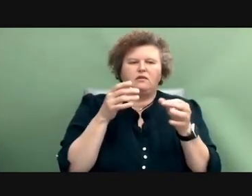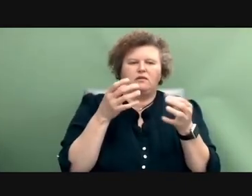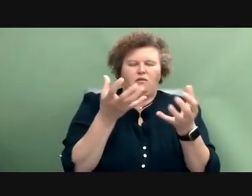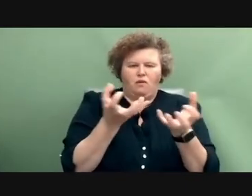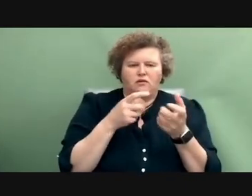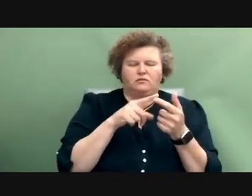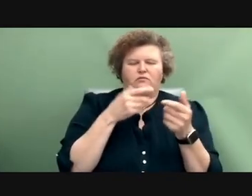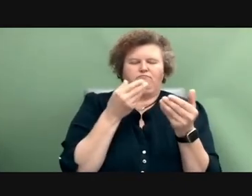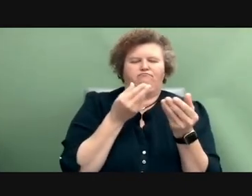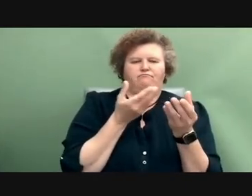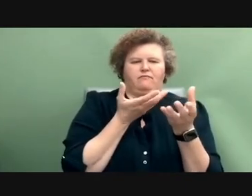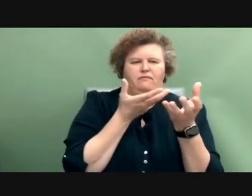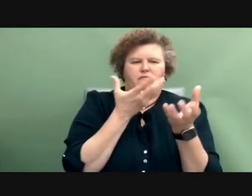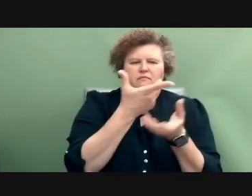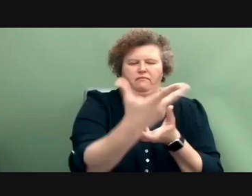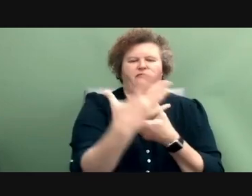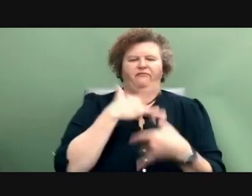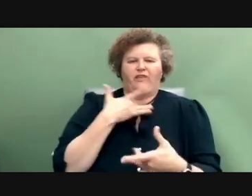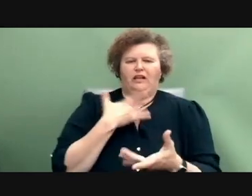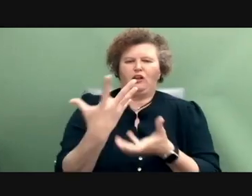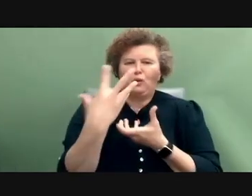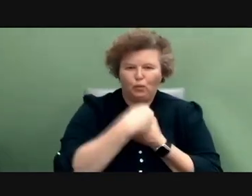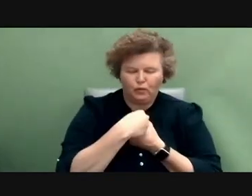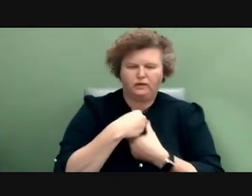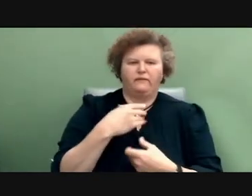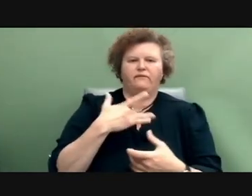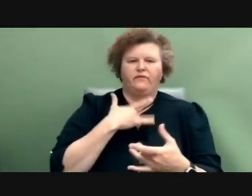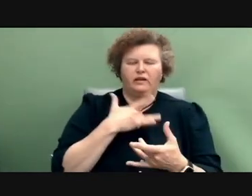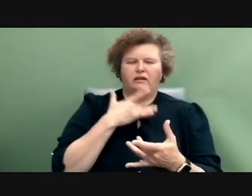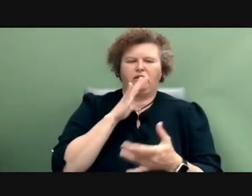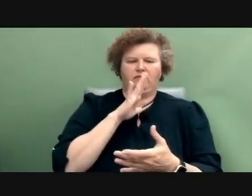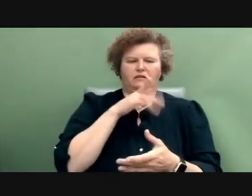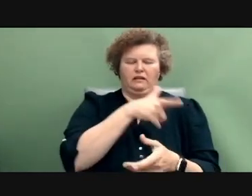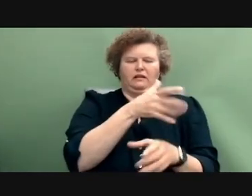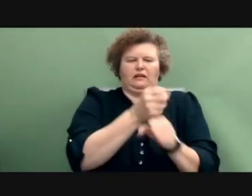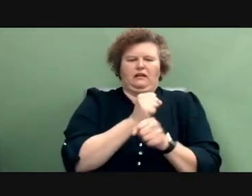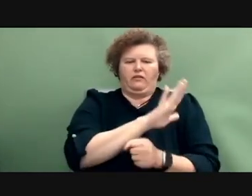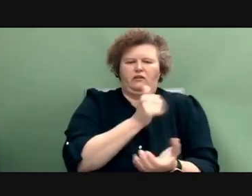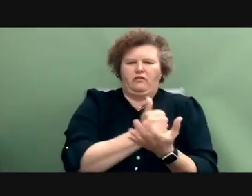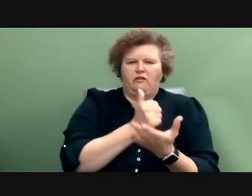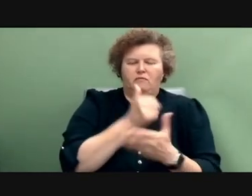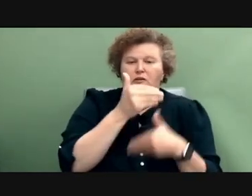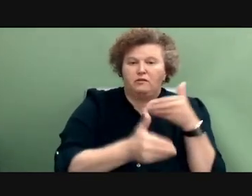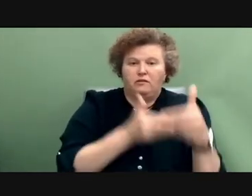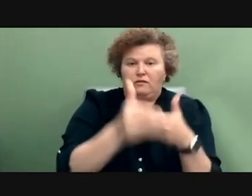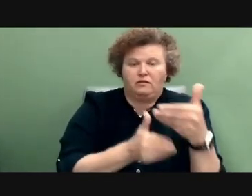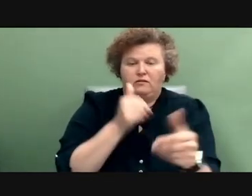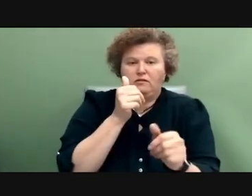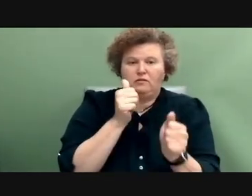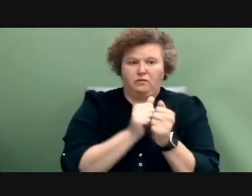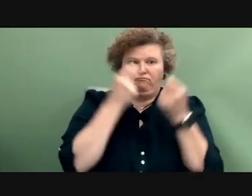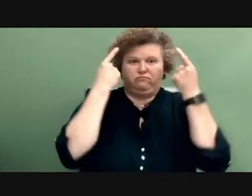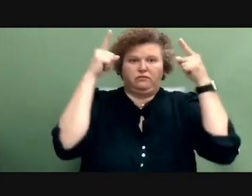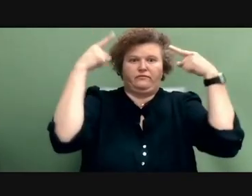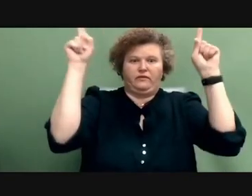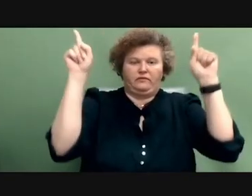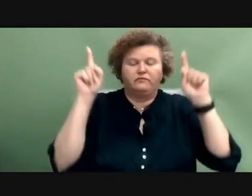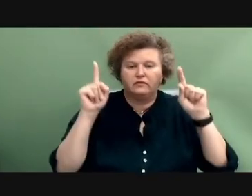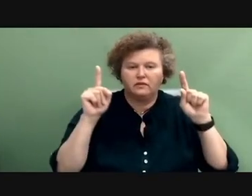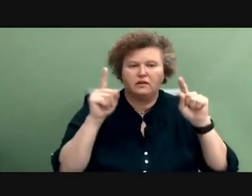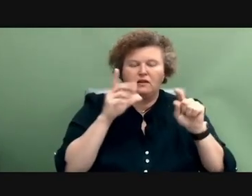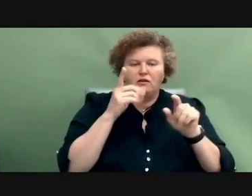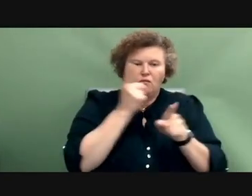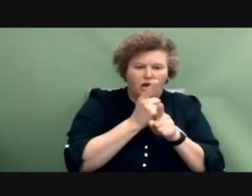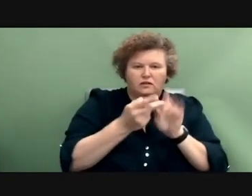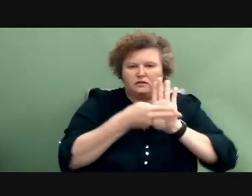accommodations needs related with being deaf and having being Deaf Plus But you can definitely get those assistance and information to